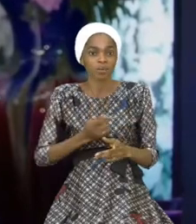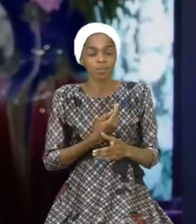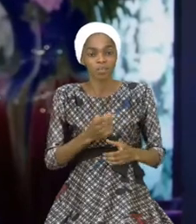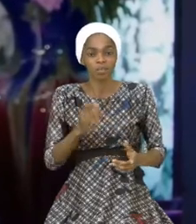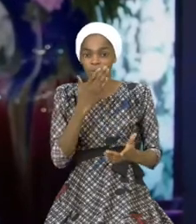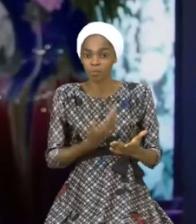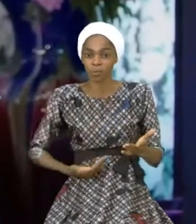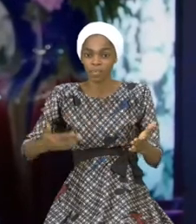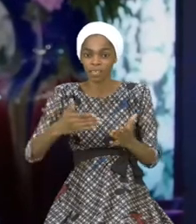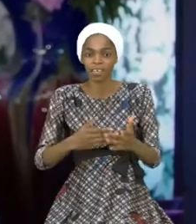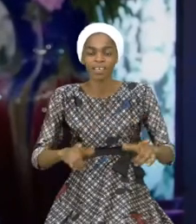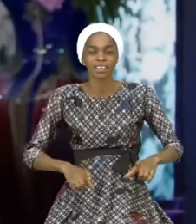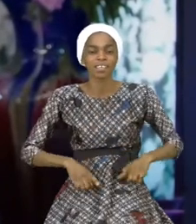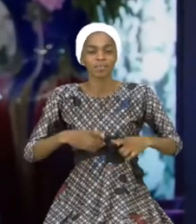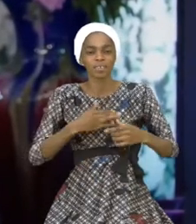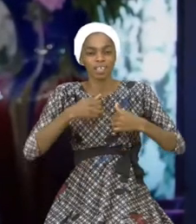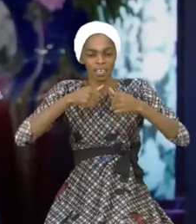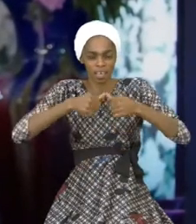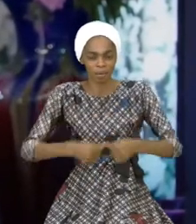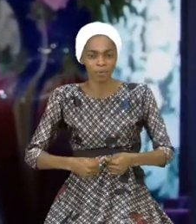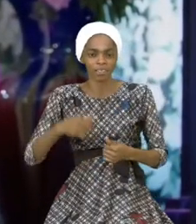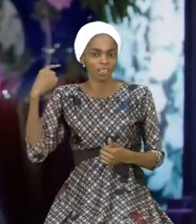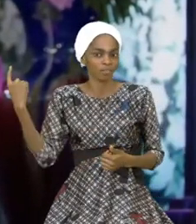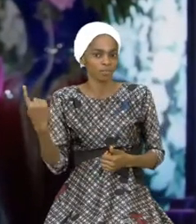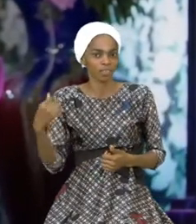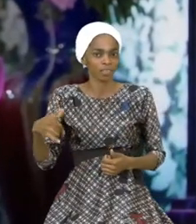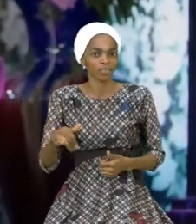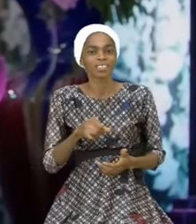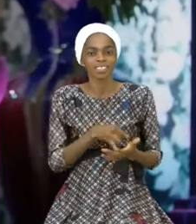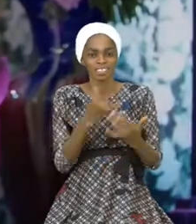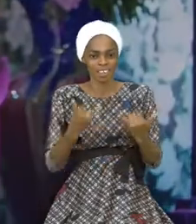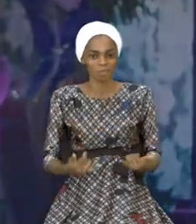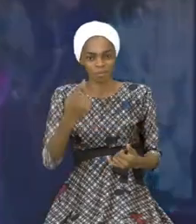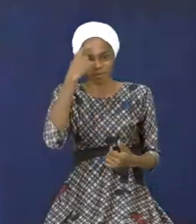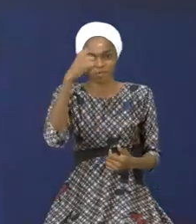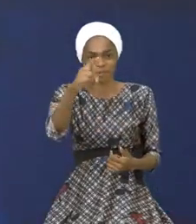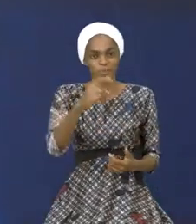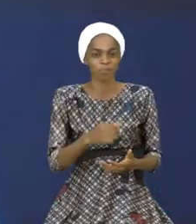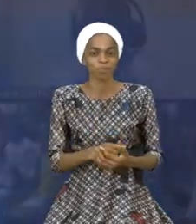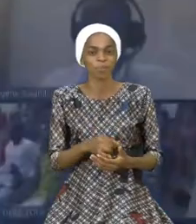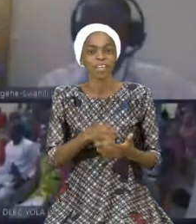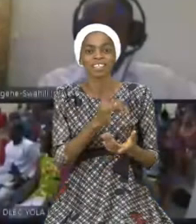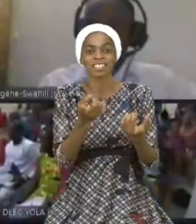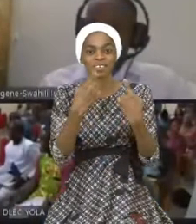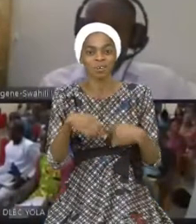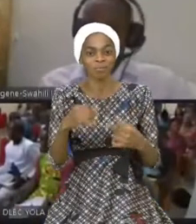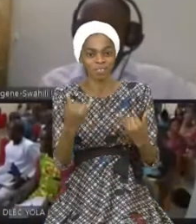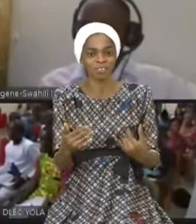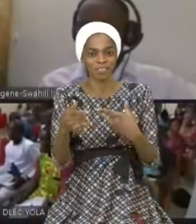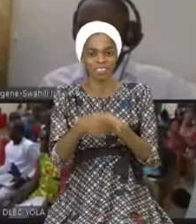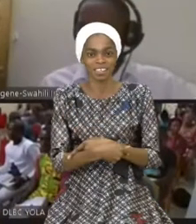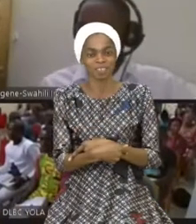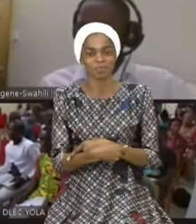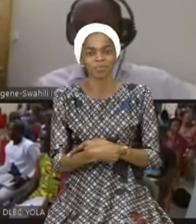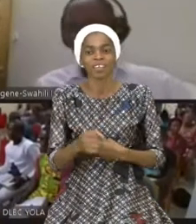liveth and abideth forever. Available today. It's coming today.